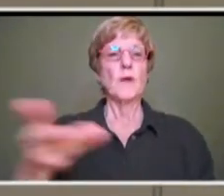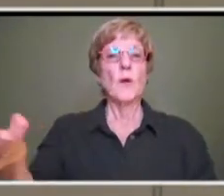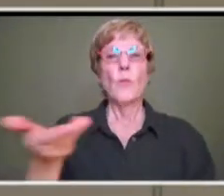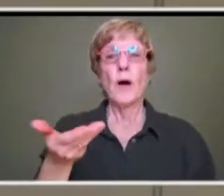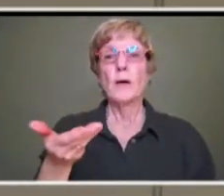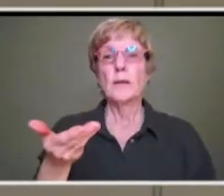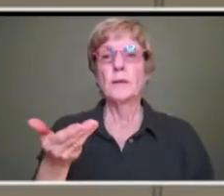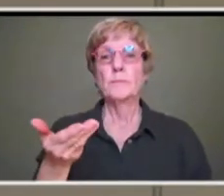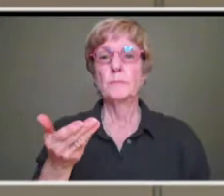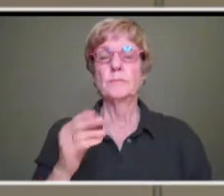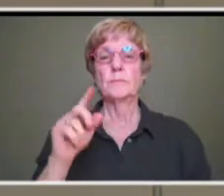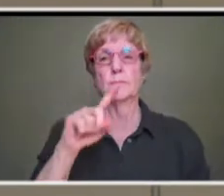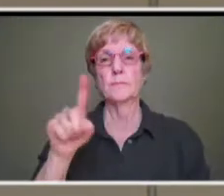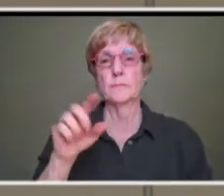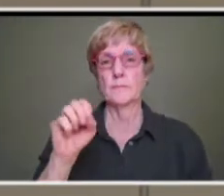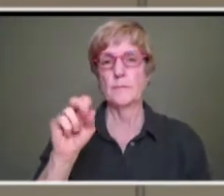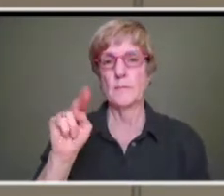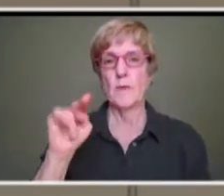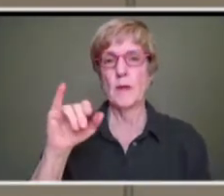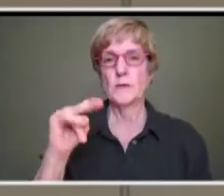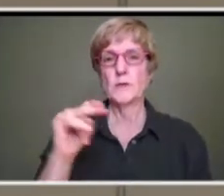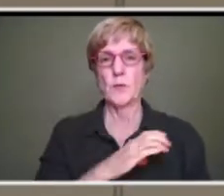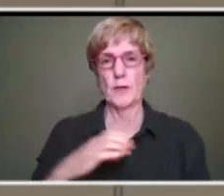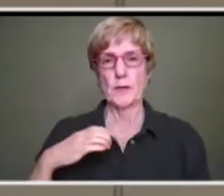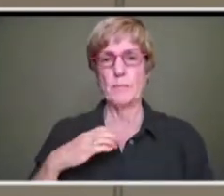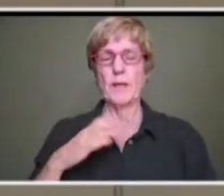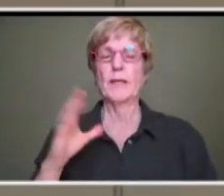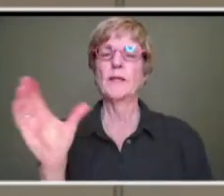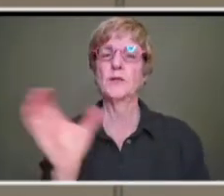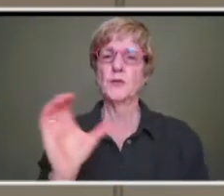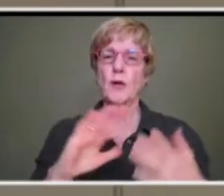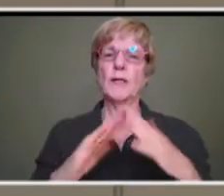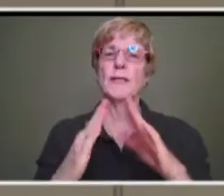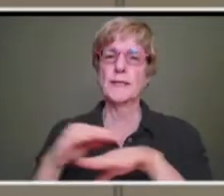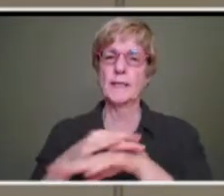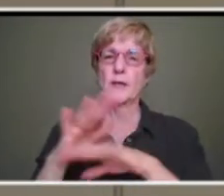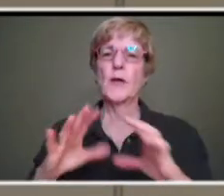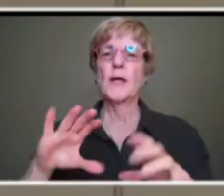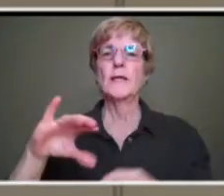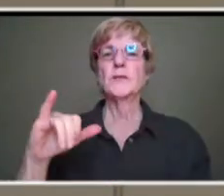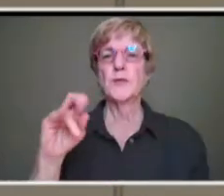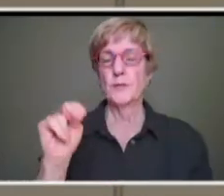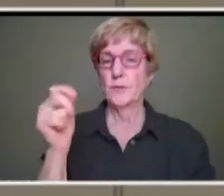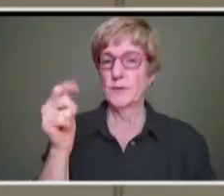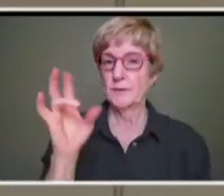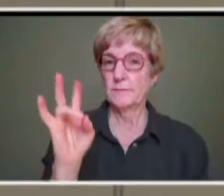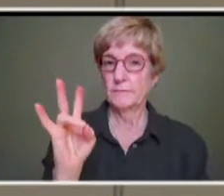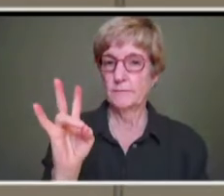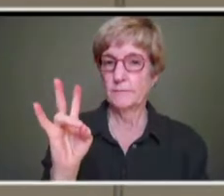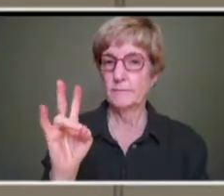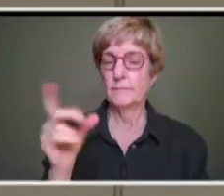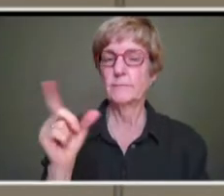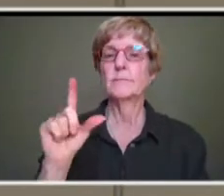the zoning committee of the Charlotte City Council on January 17th 2023